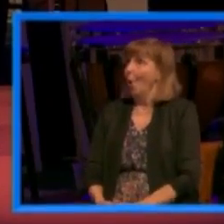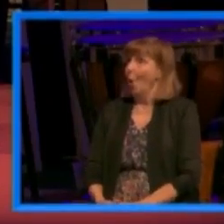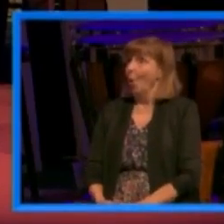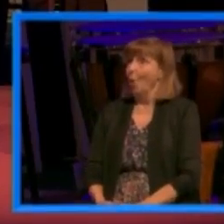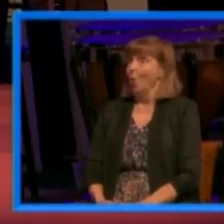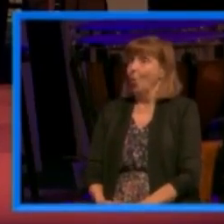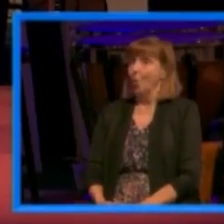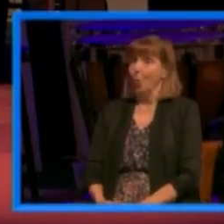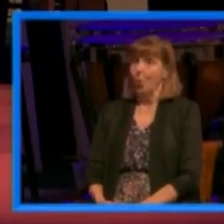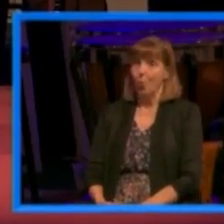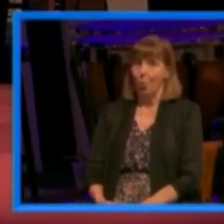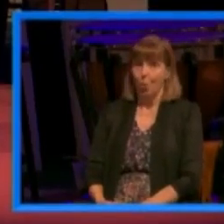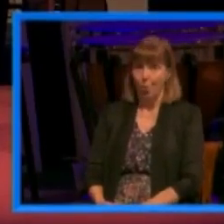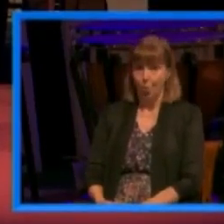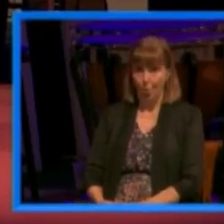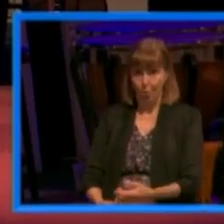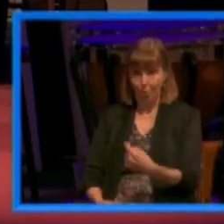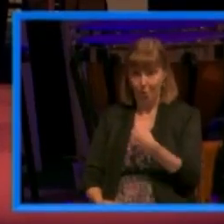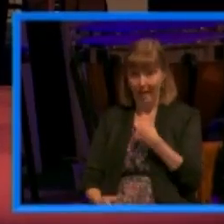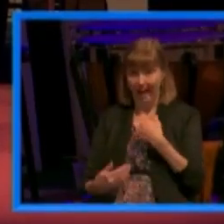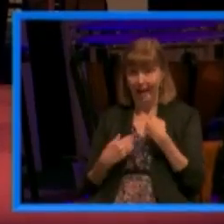I mean, I got one.